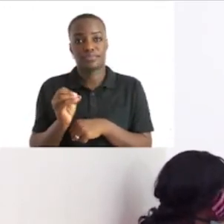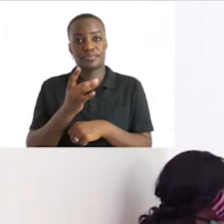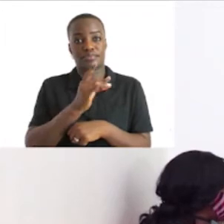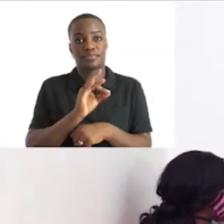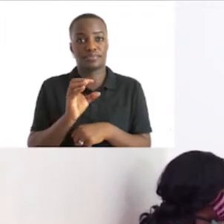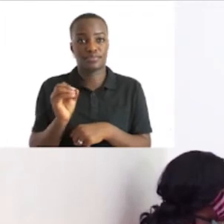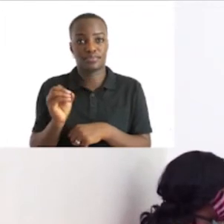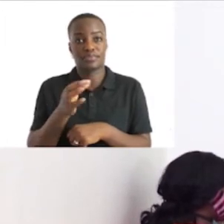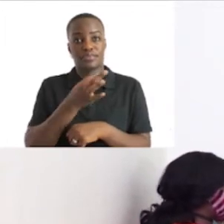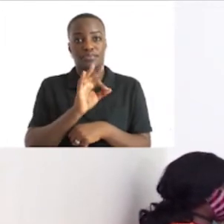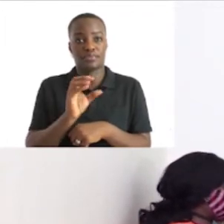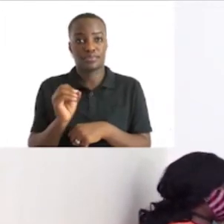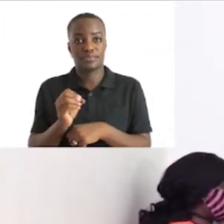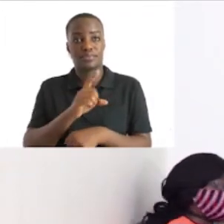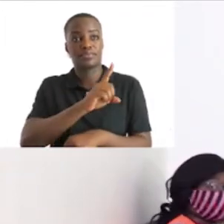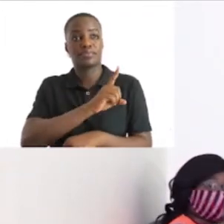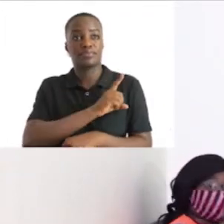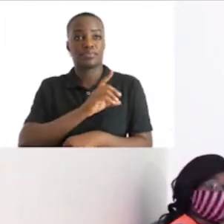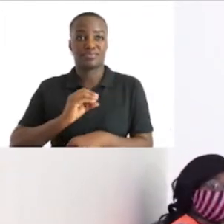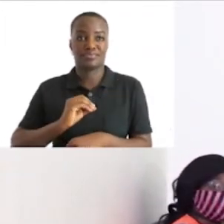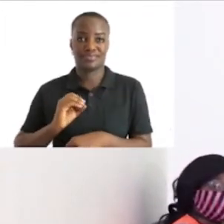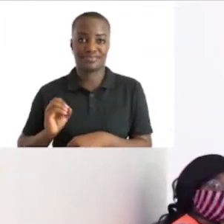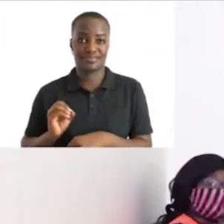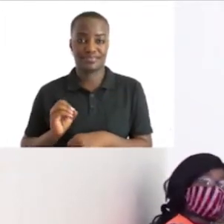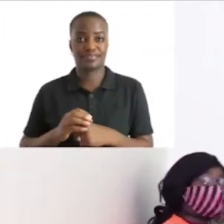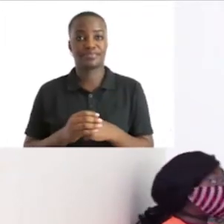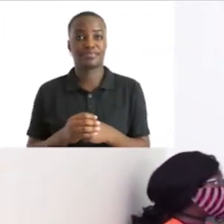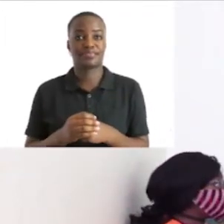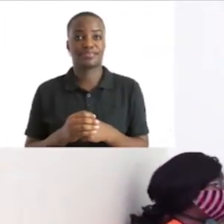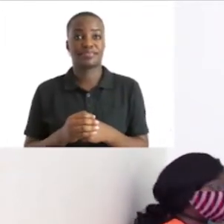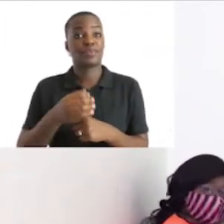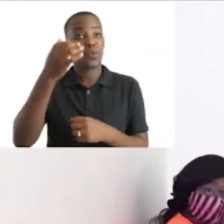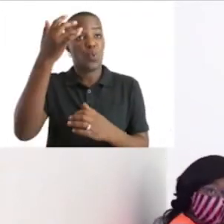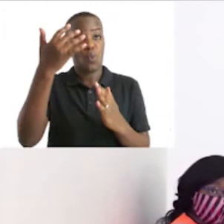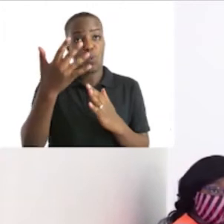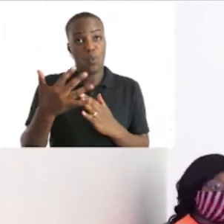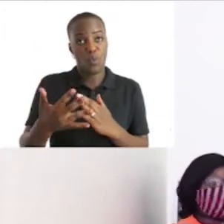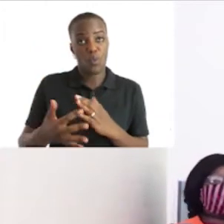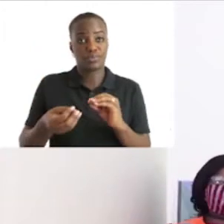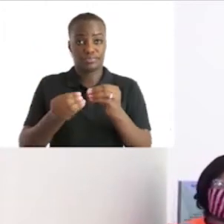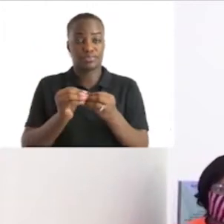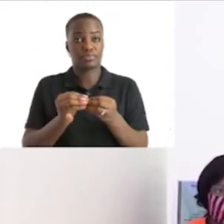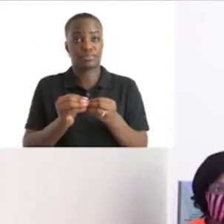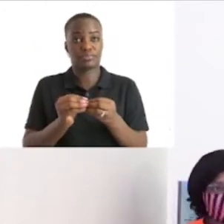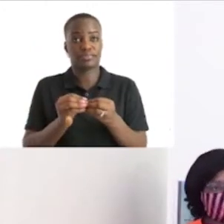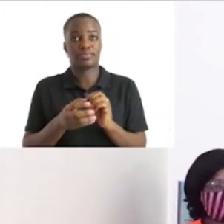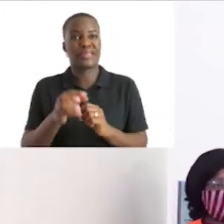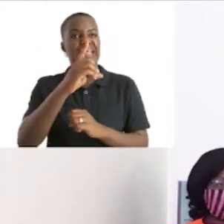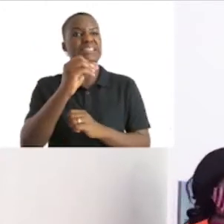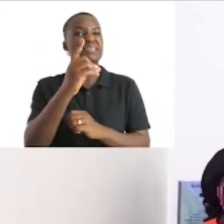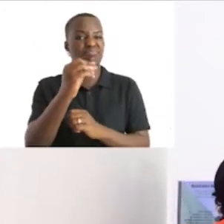70, 80, 90, and 100. So all of these numbers are decade